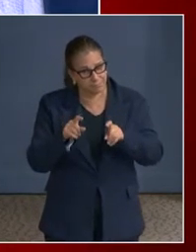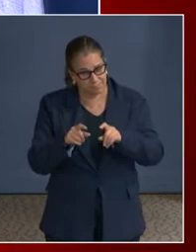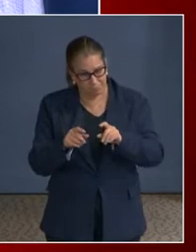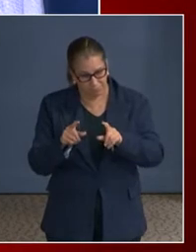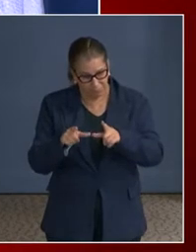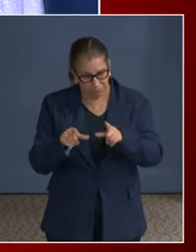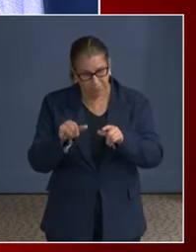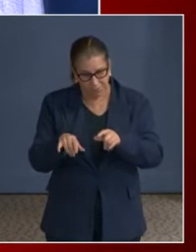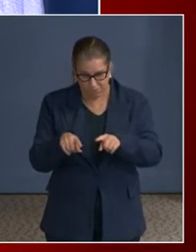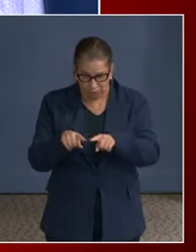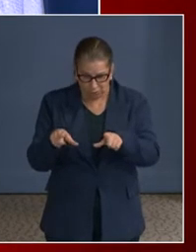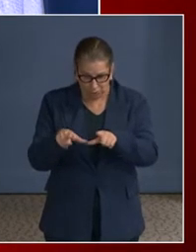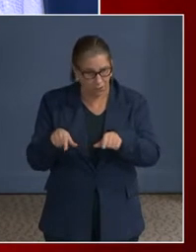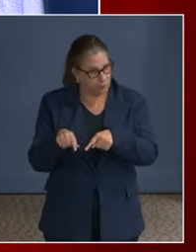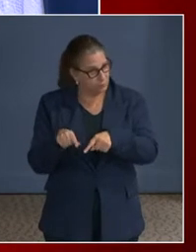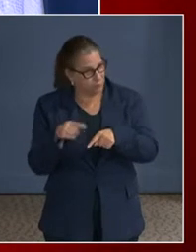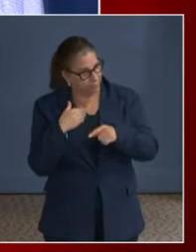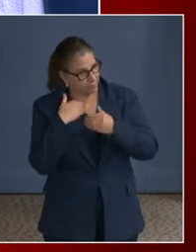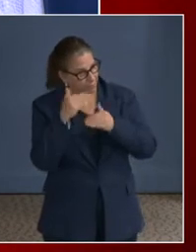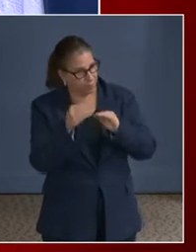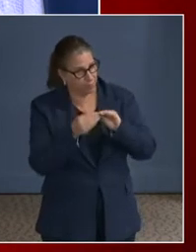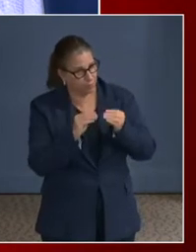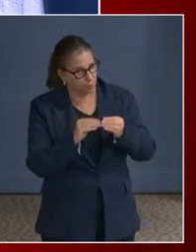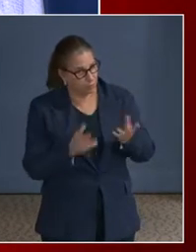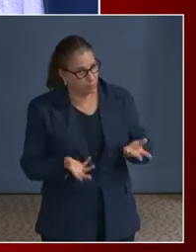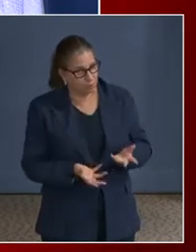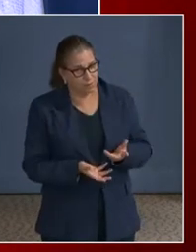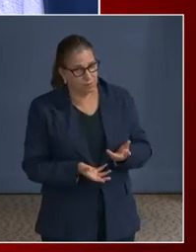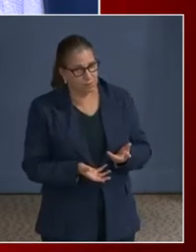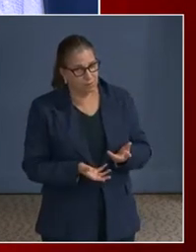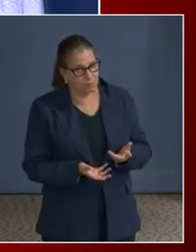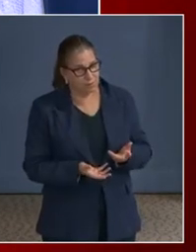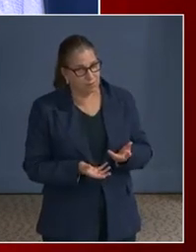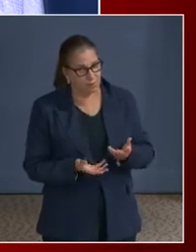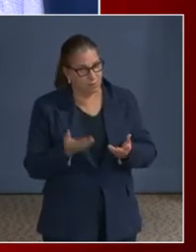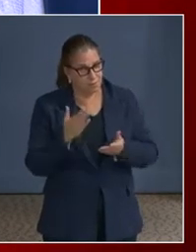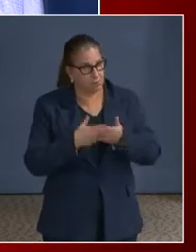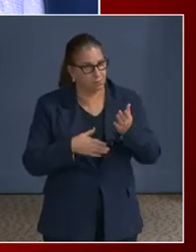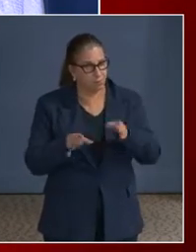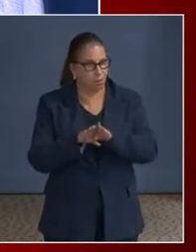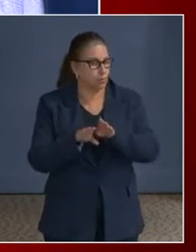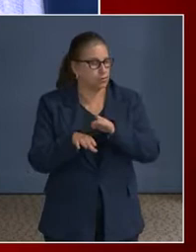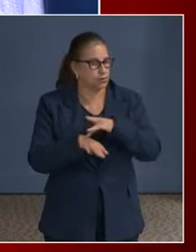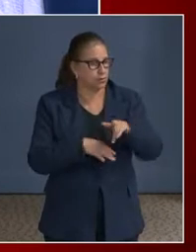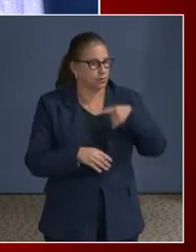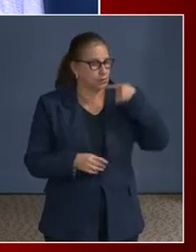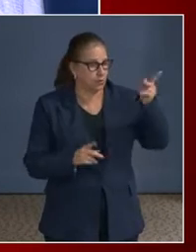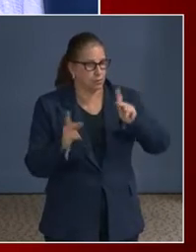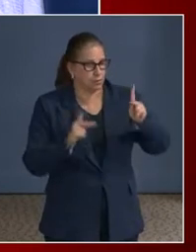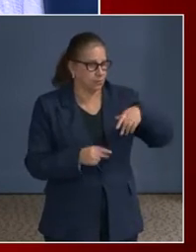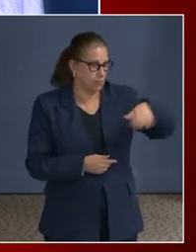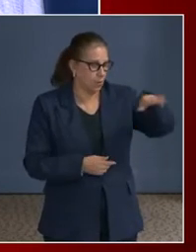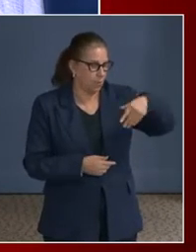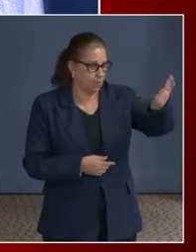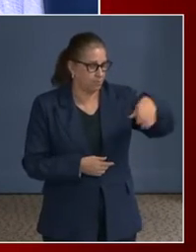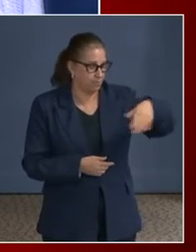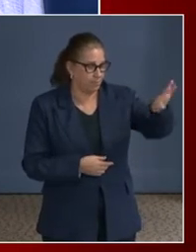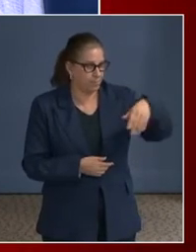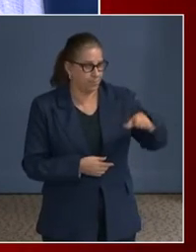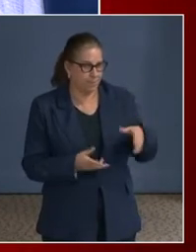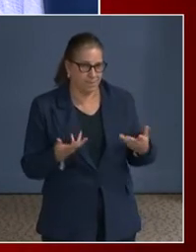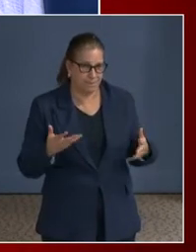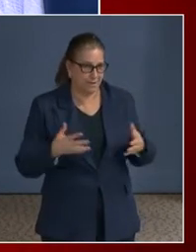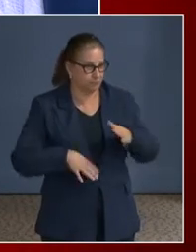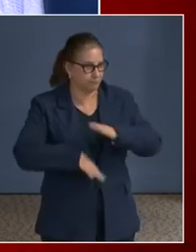least anecdotally, we're seeing some sites closing early, turning people away. So Mark, what we've seen is continued strong demand for our mass